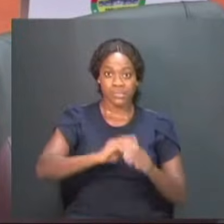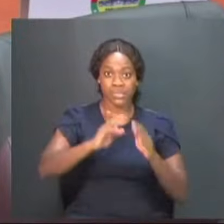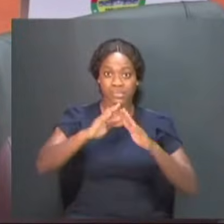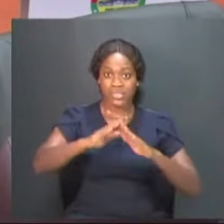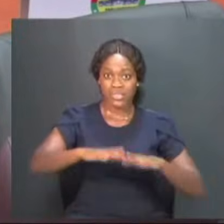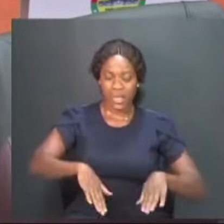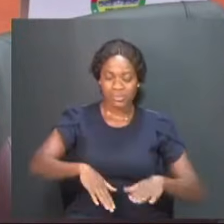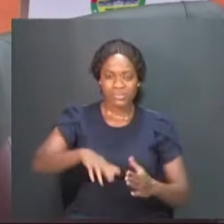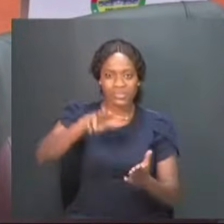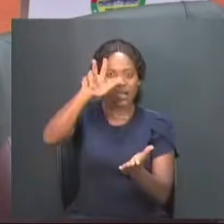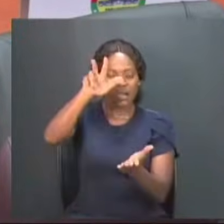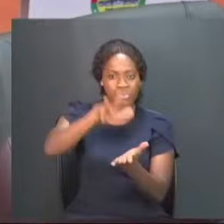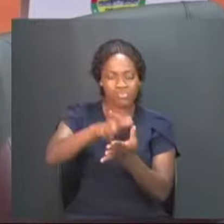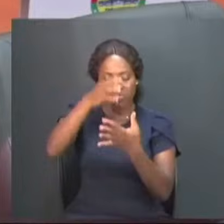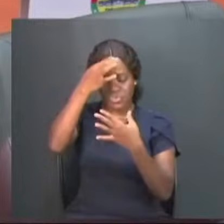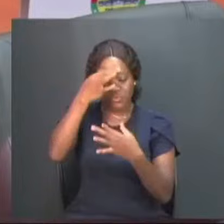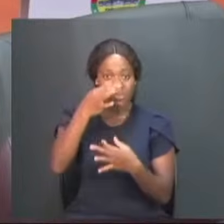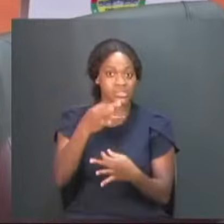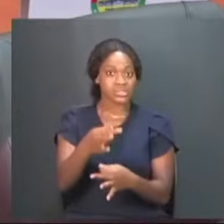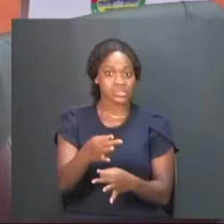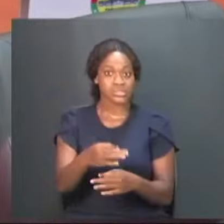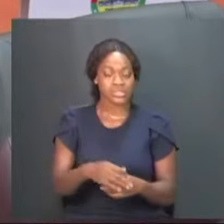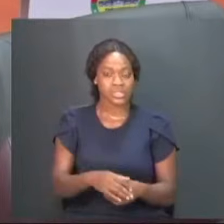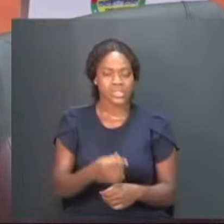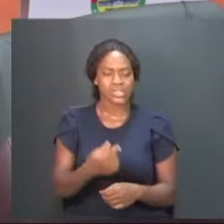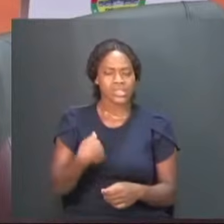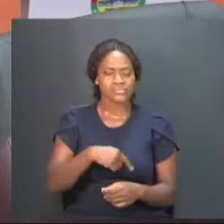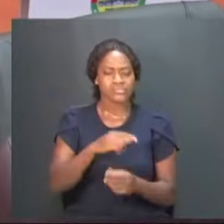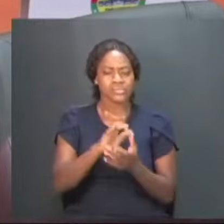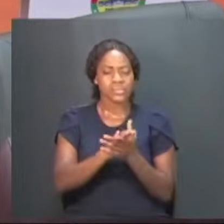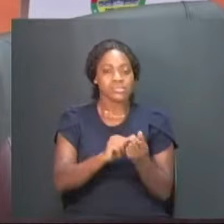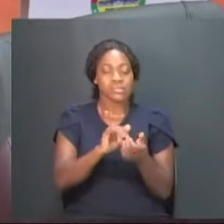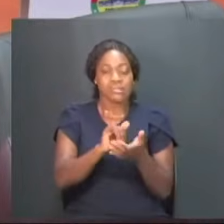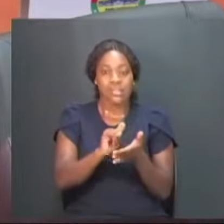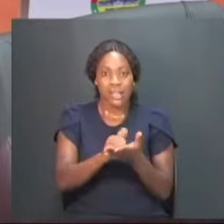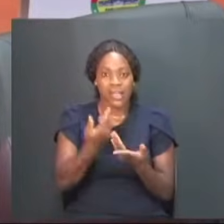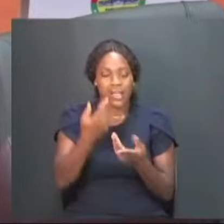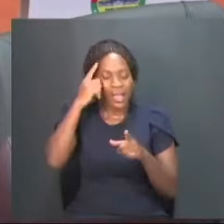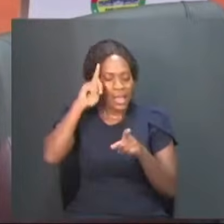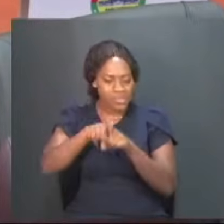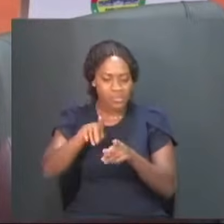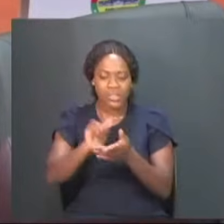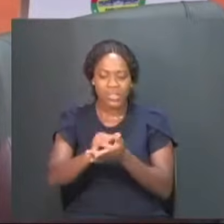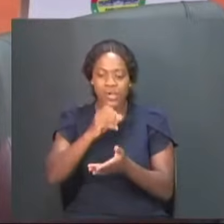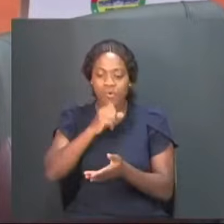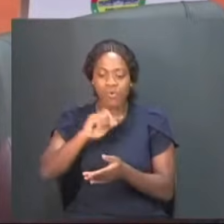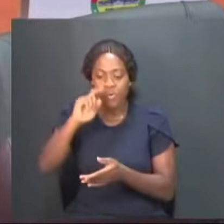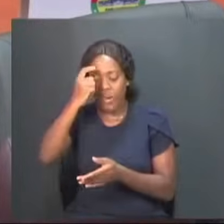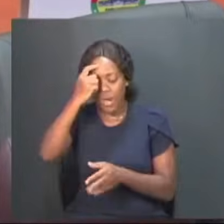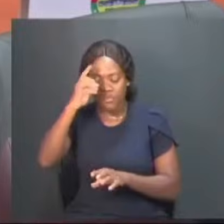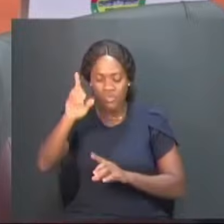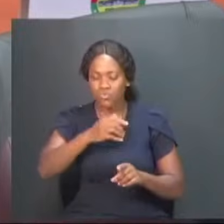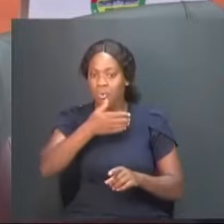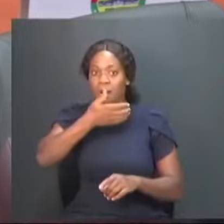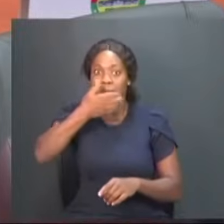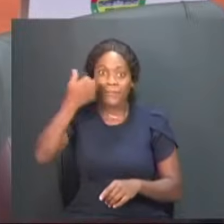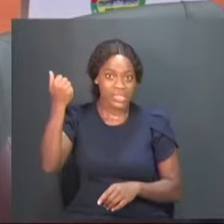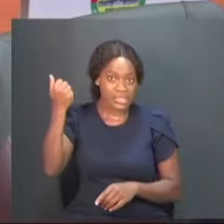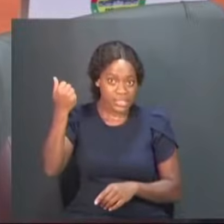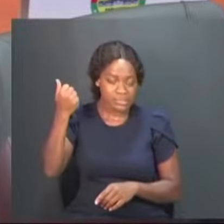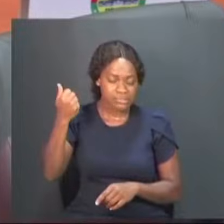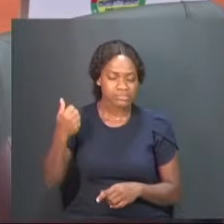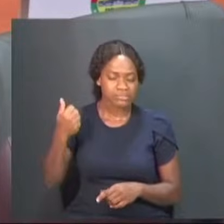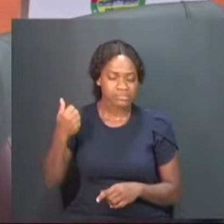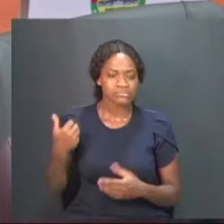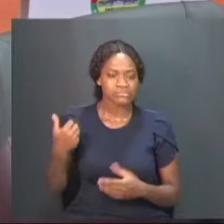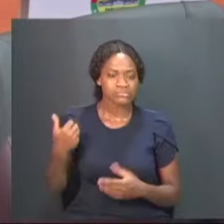resolution, and we believe that the terms that were agreed by the previous administration was the best. We listened to Sir